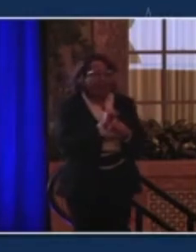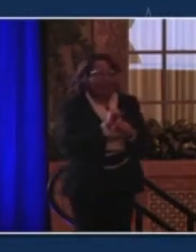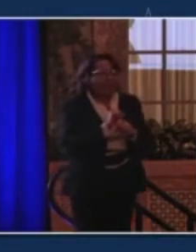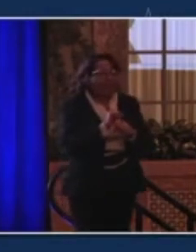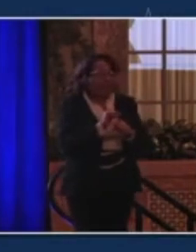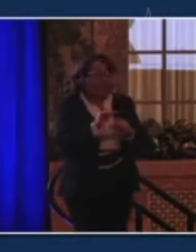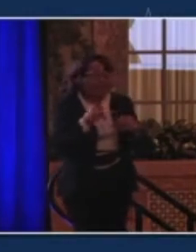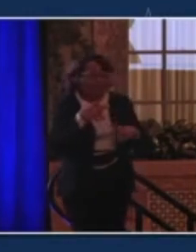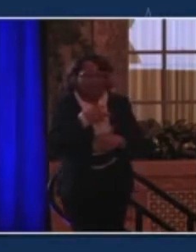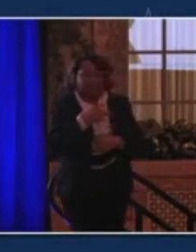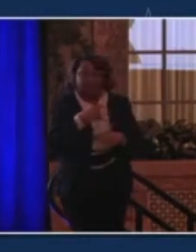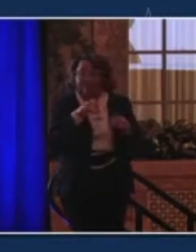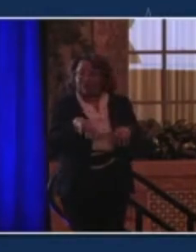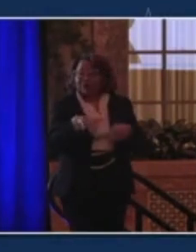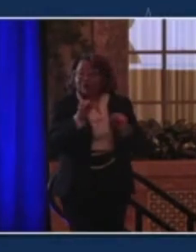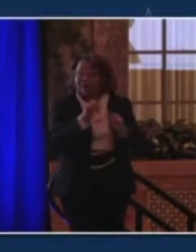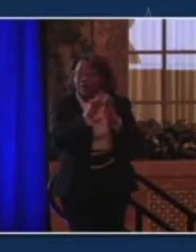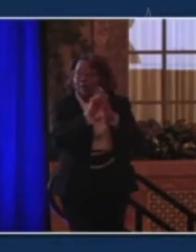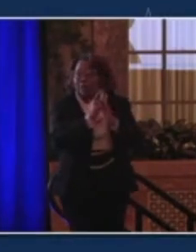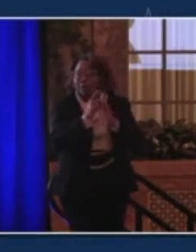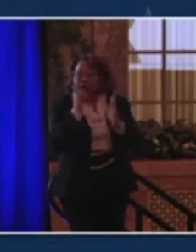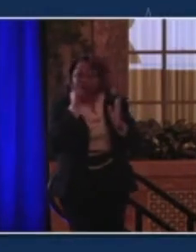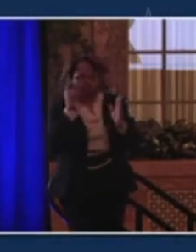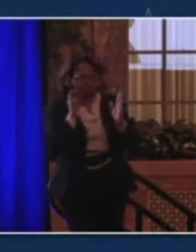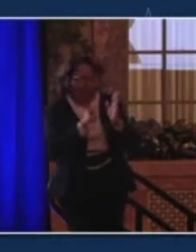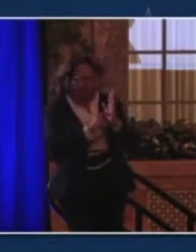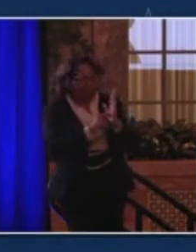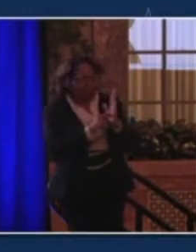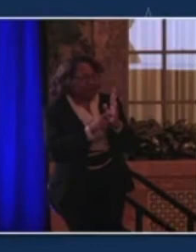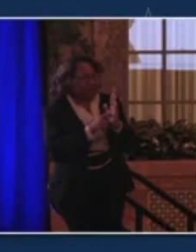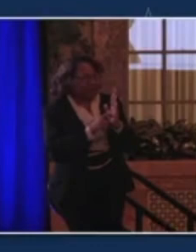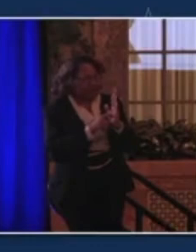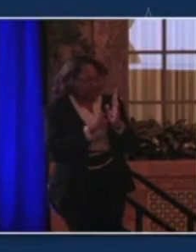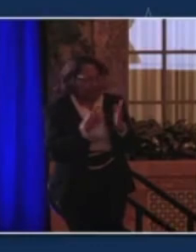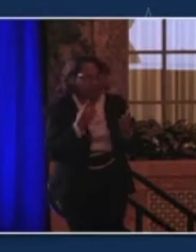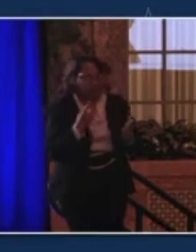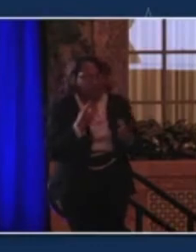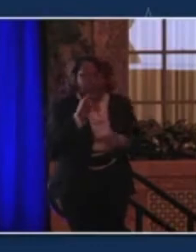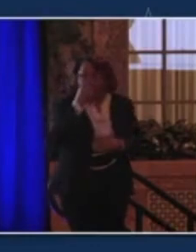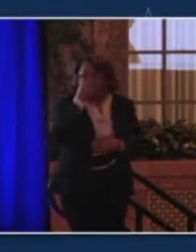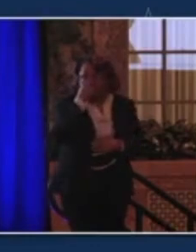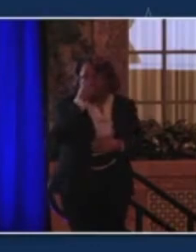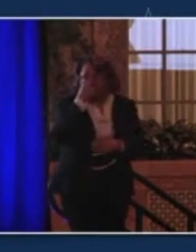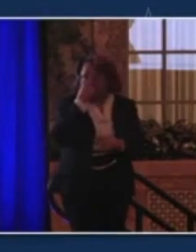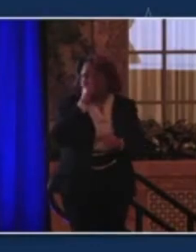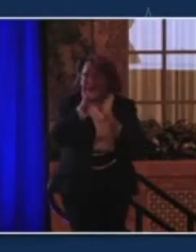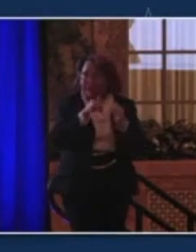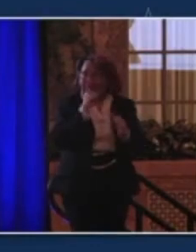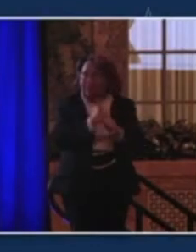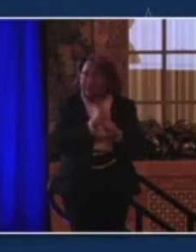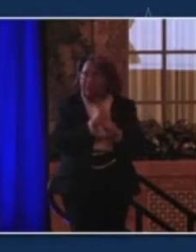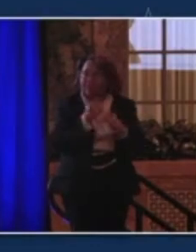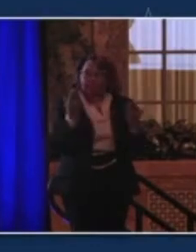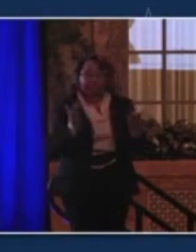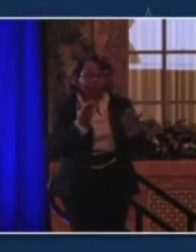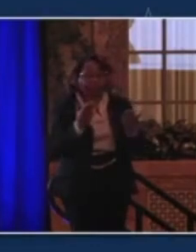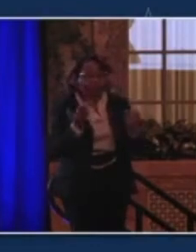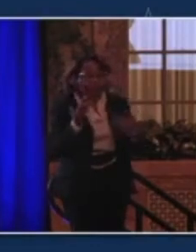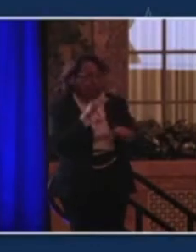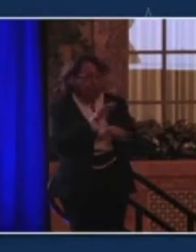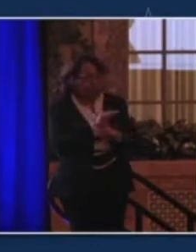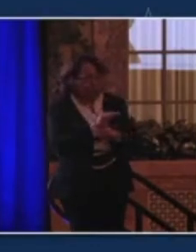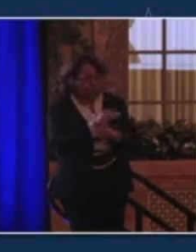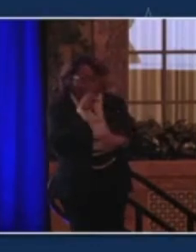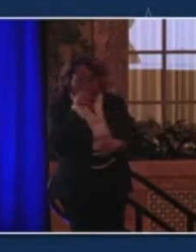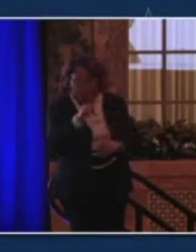And I'd like to take a moment to recognize the many members of the Roosevelt alumni that are here tonight. Would